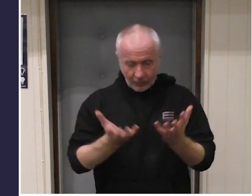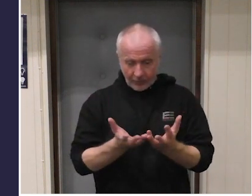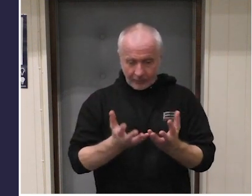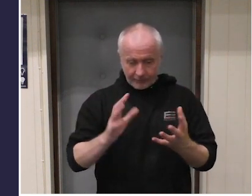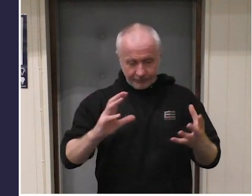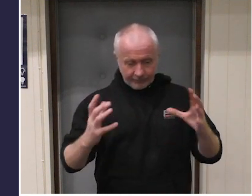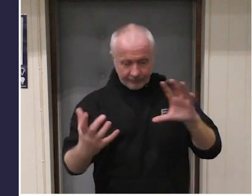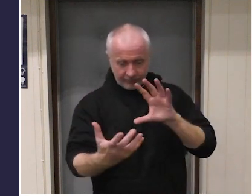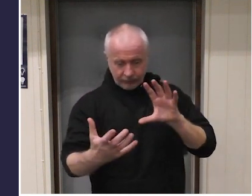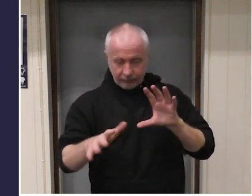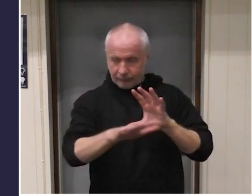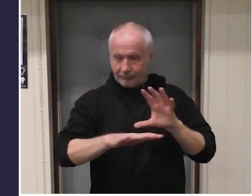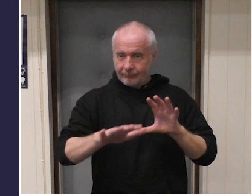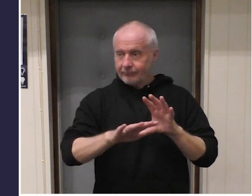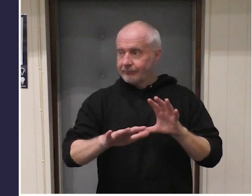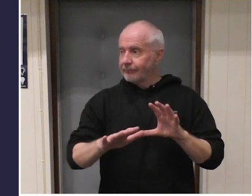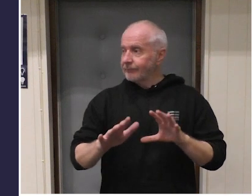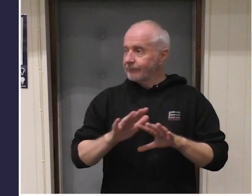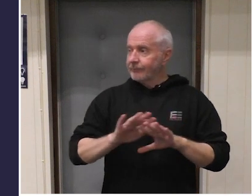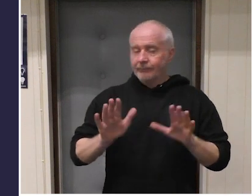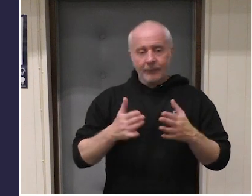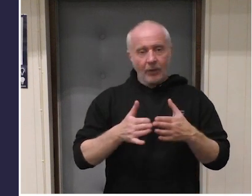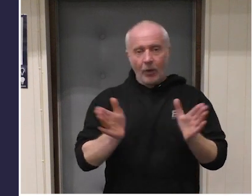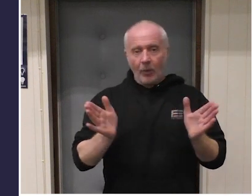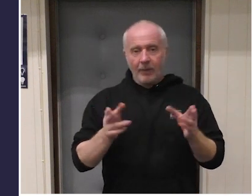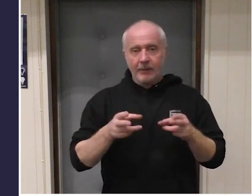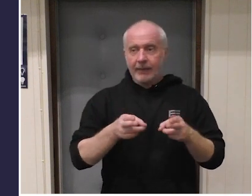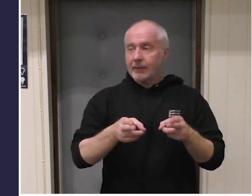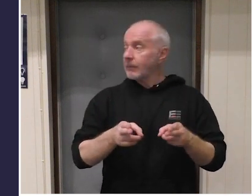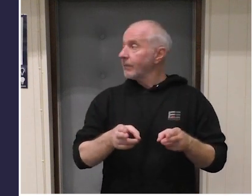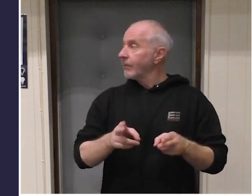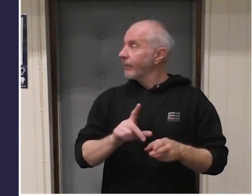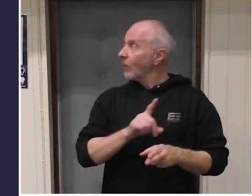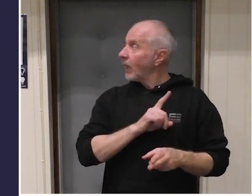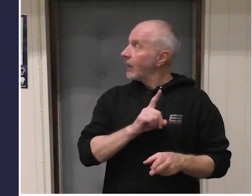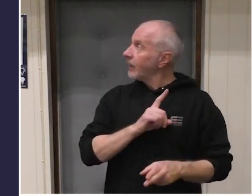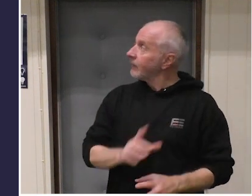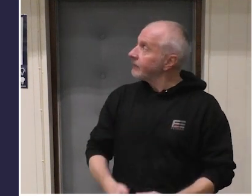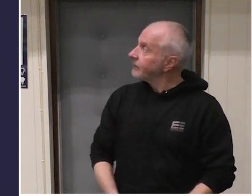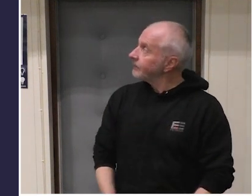and it's an open system again, right? Because,